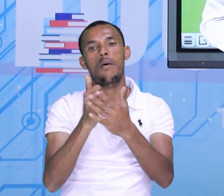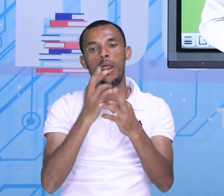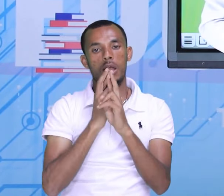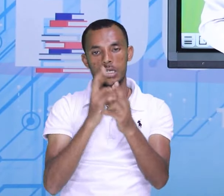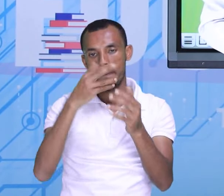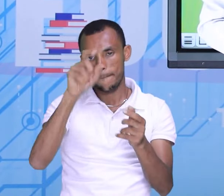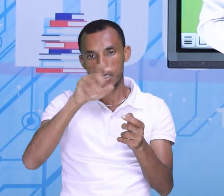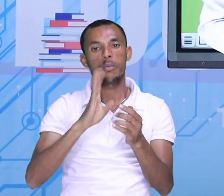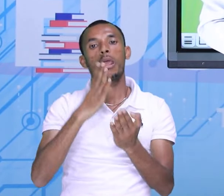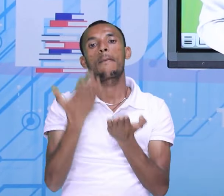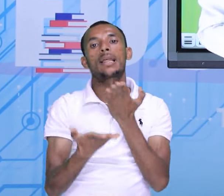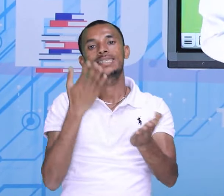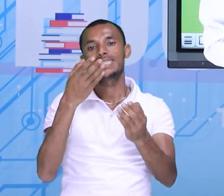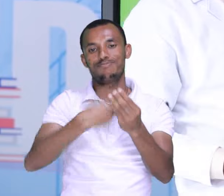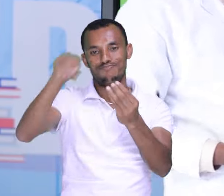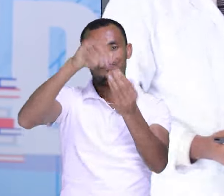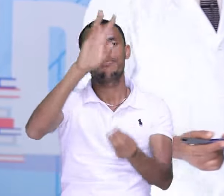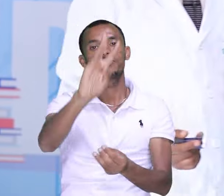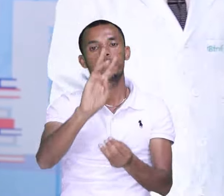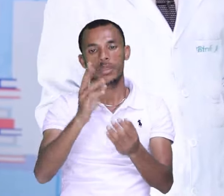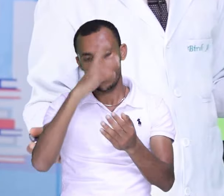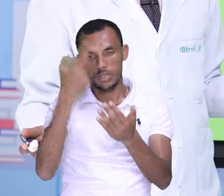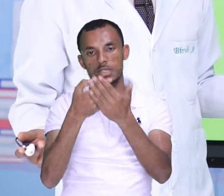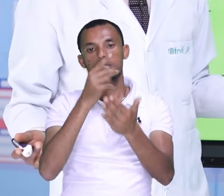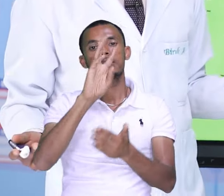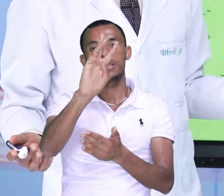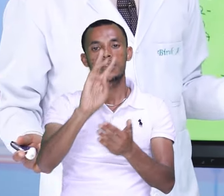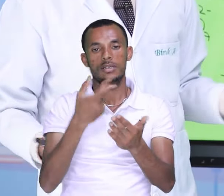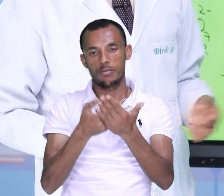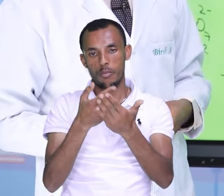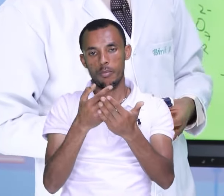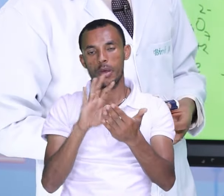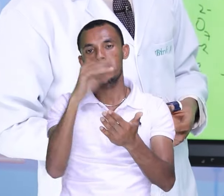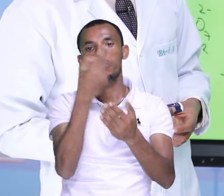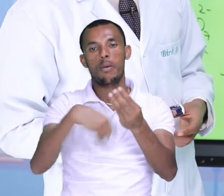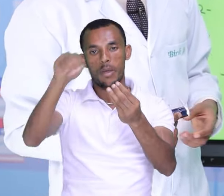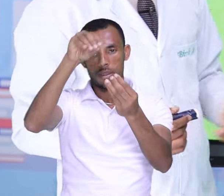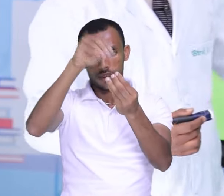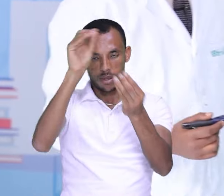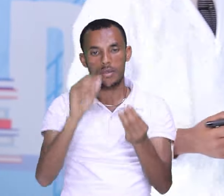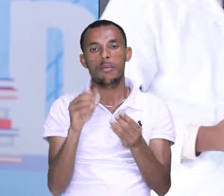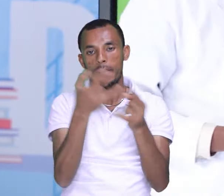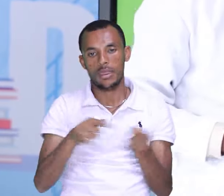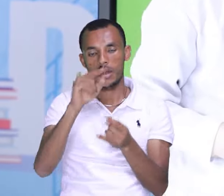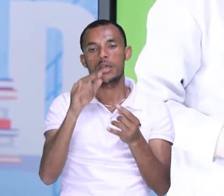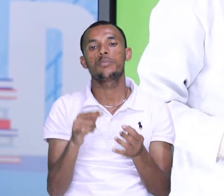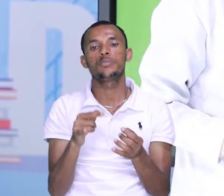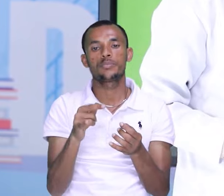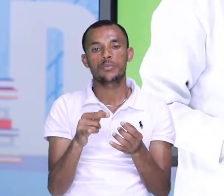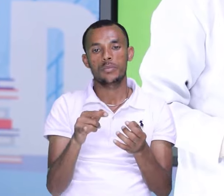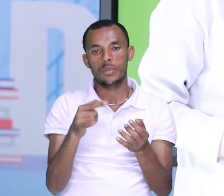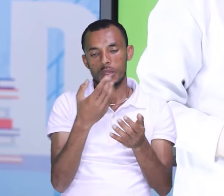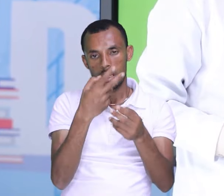be balanced by 6. Because of the 6, by using in mathematical Ellis multiple method, oxidation half reaction